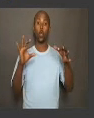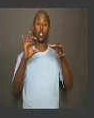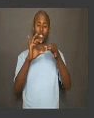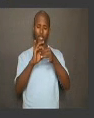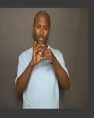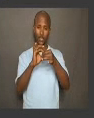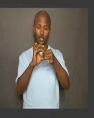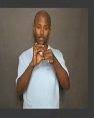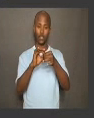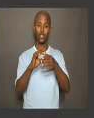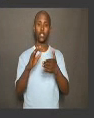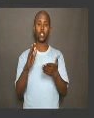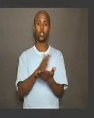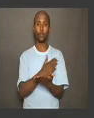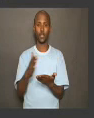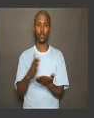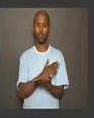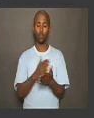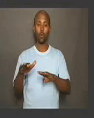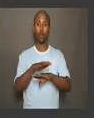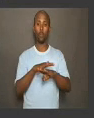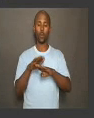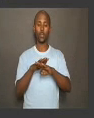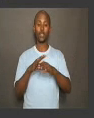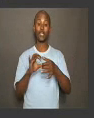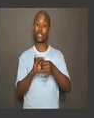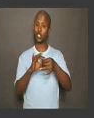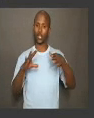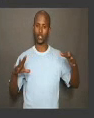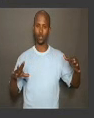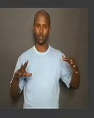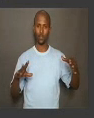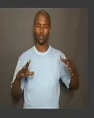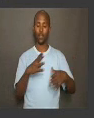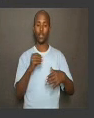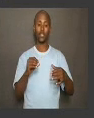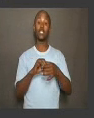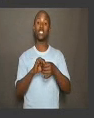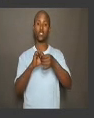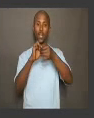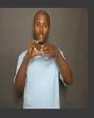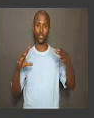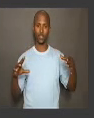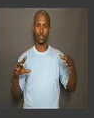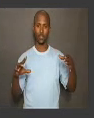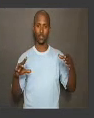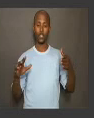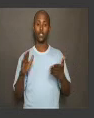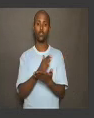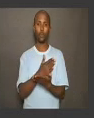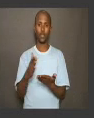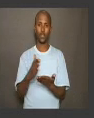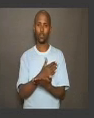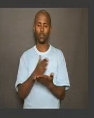Conjunction is distributive over disjunction, and disjunction is